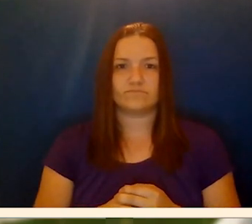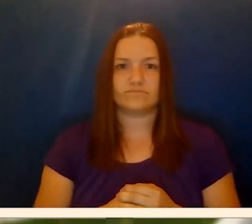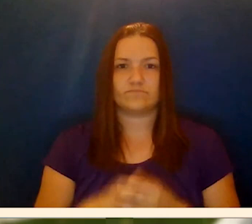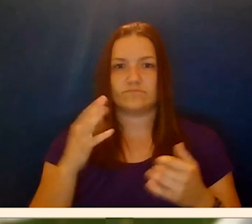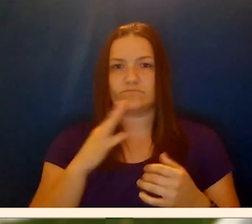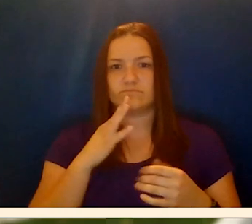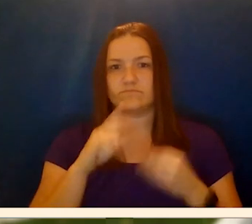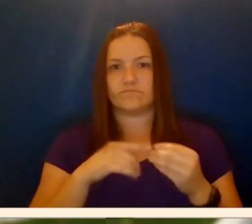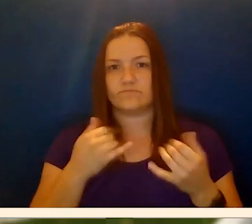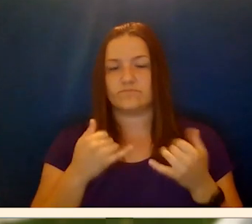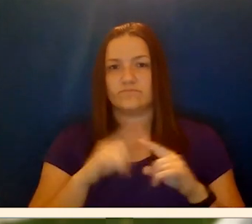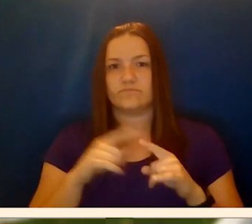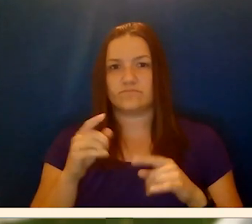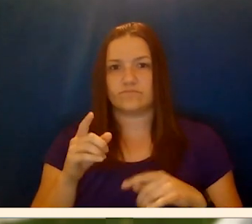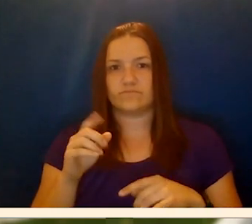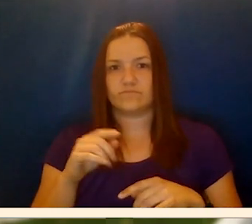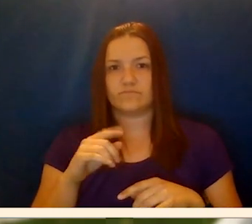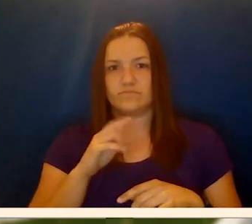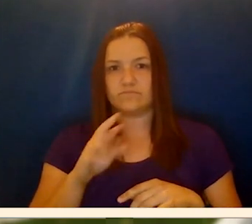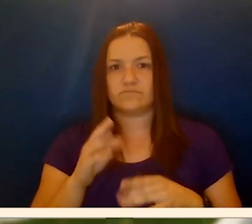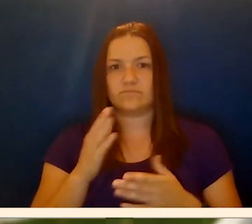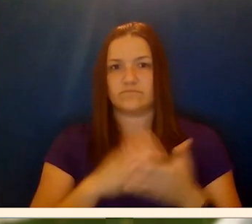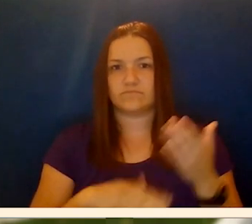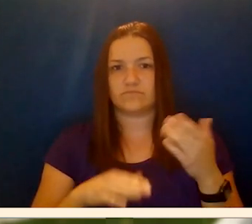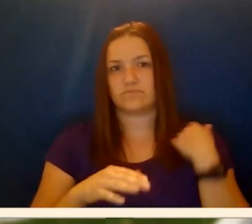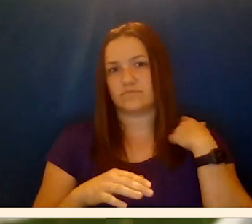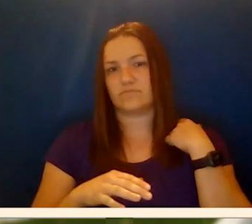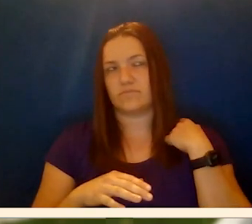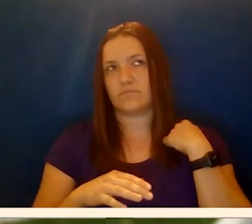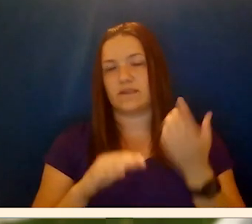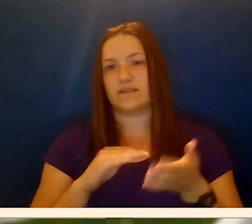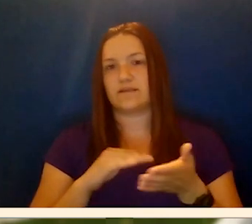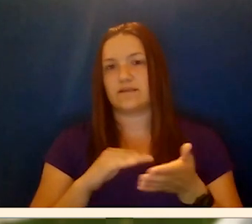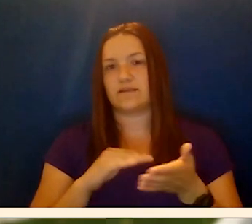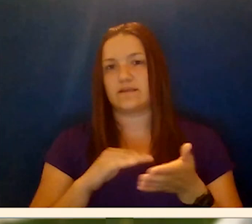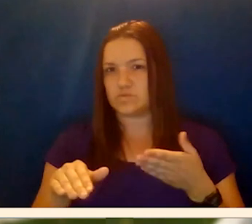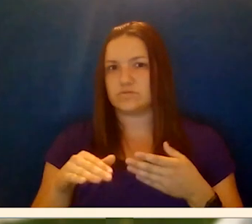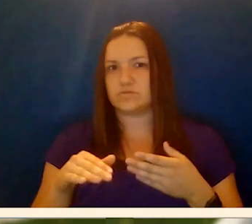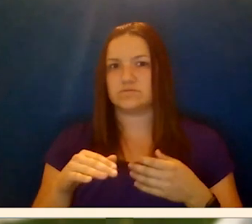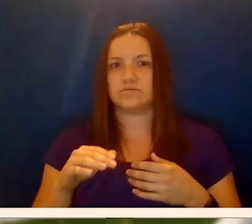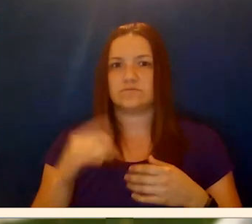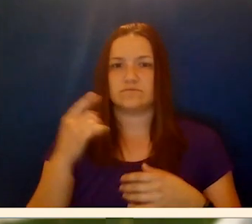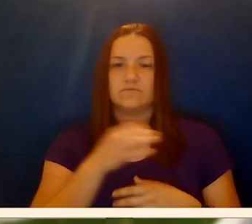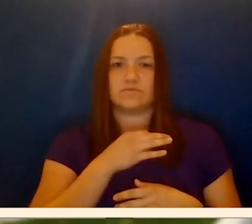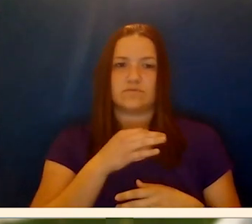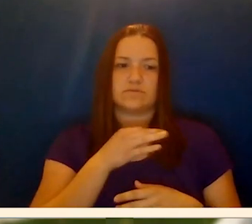talk about that just yet, but there are exemptions that are available to employees